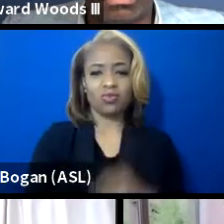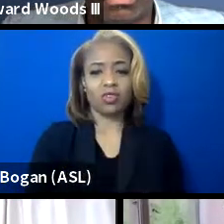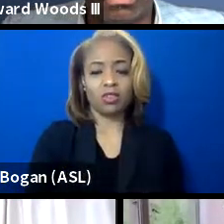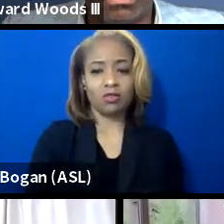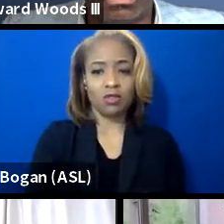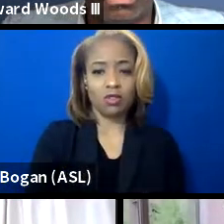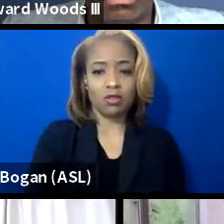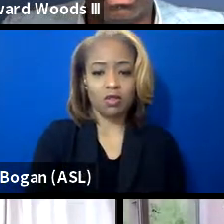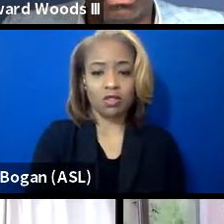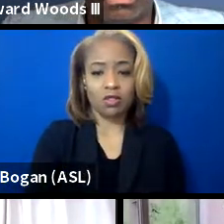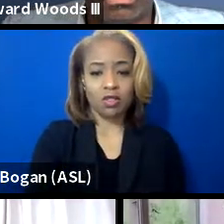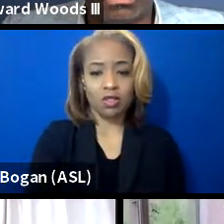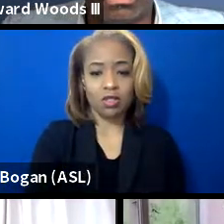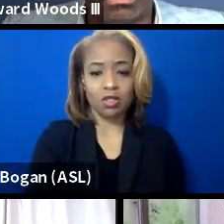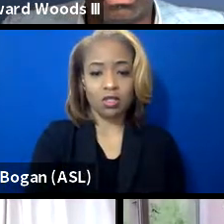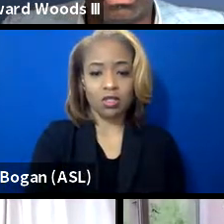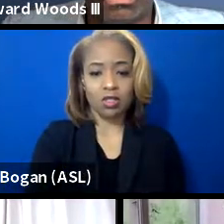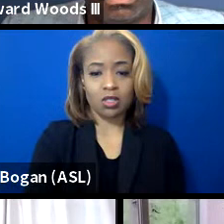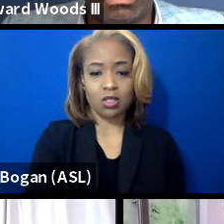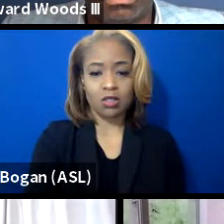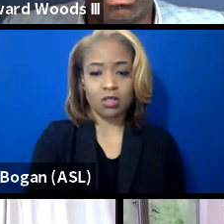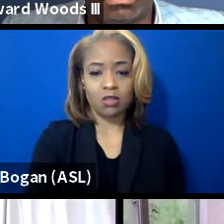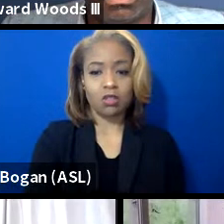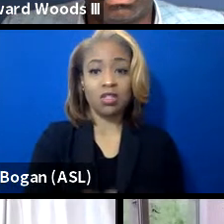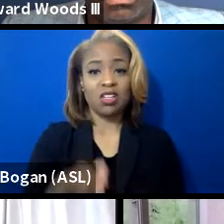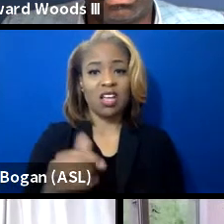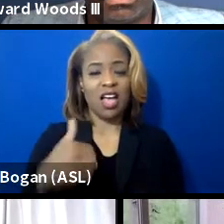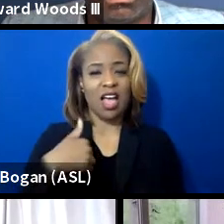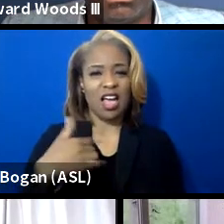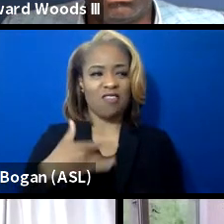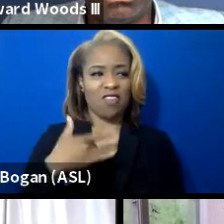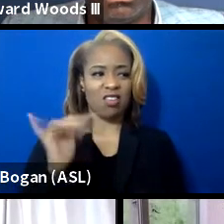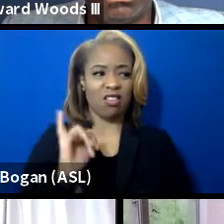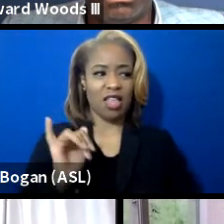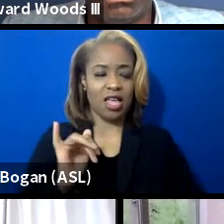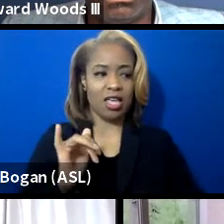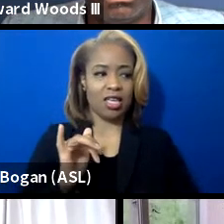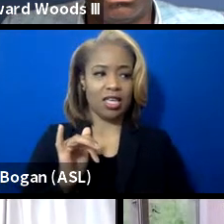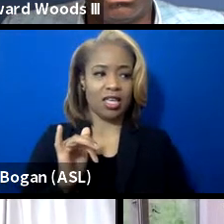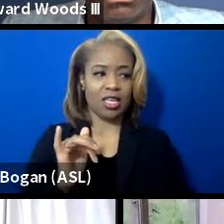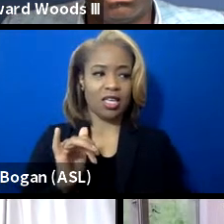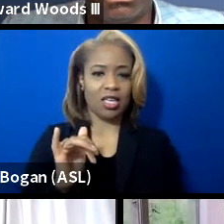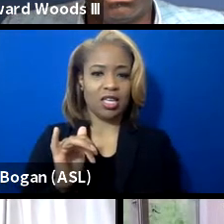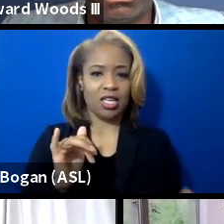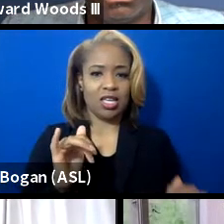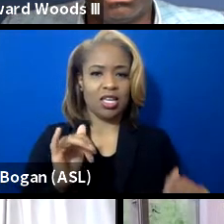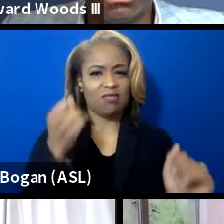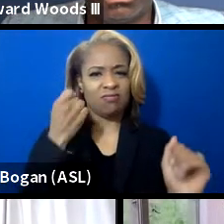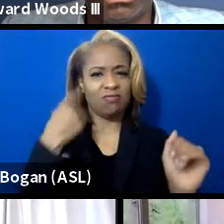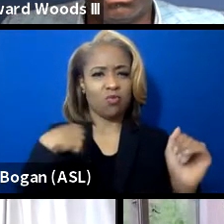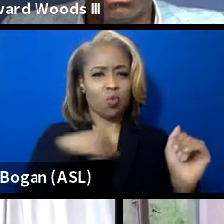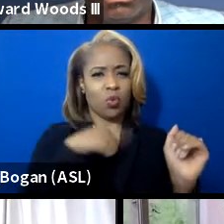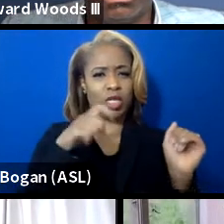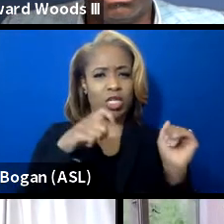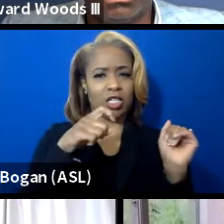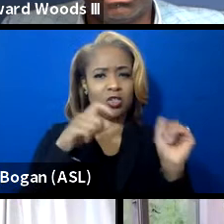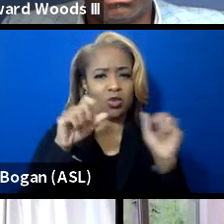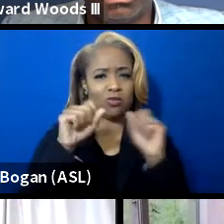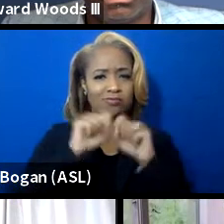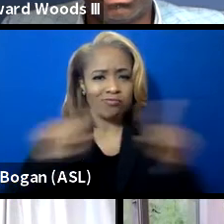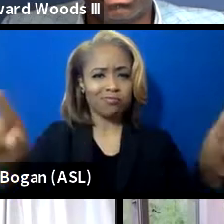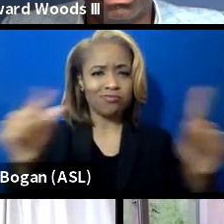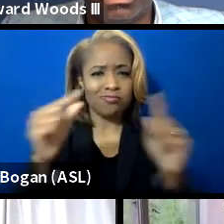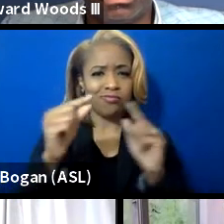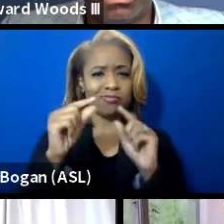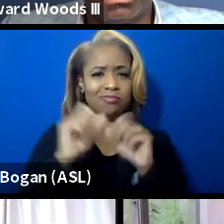I just want to get this out there. I feel like I realize we need to get the word out, but I